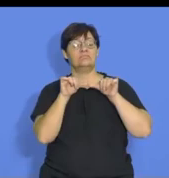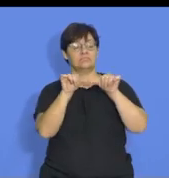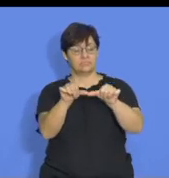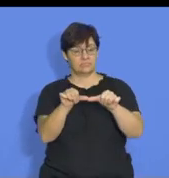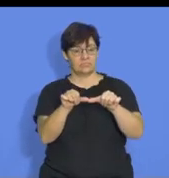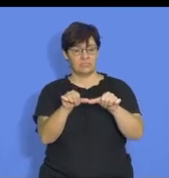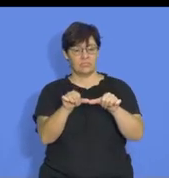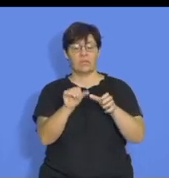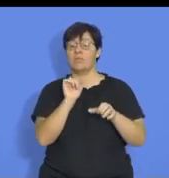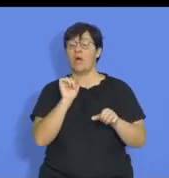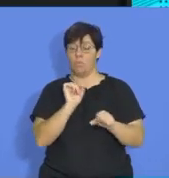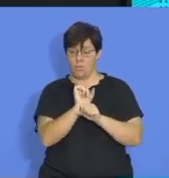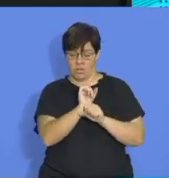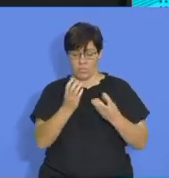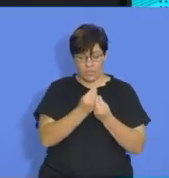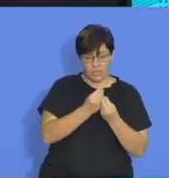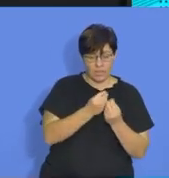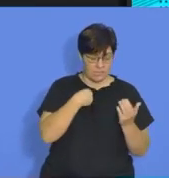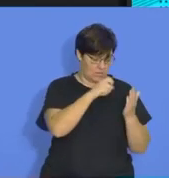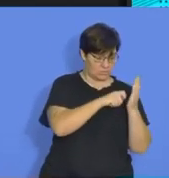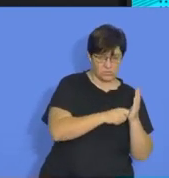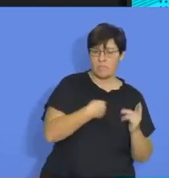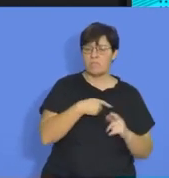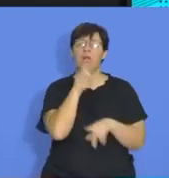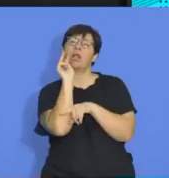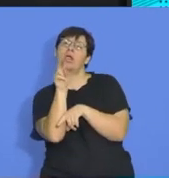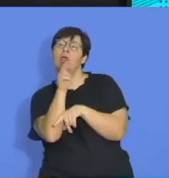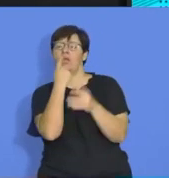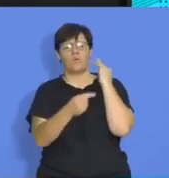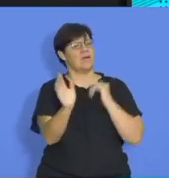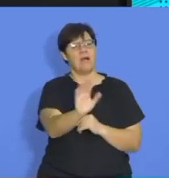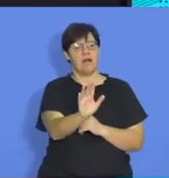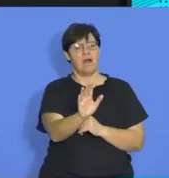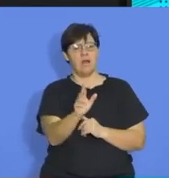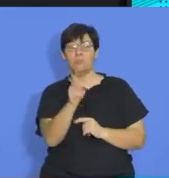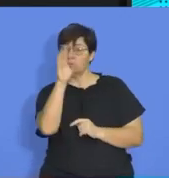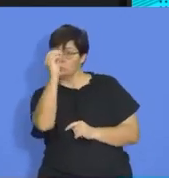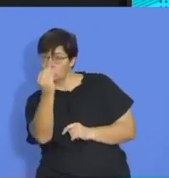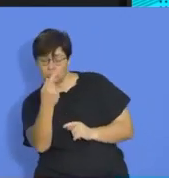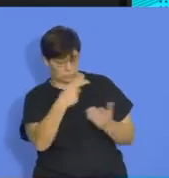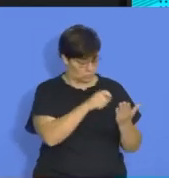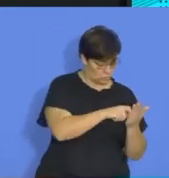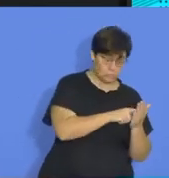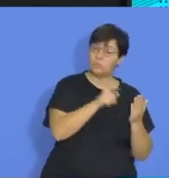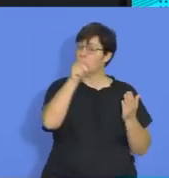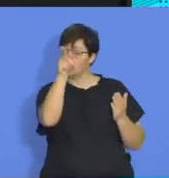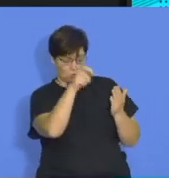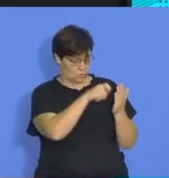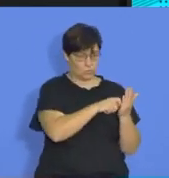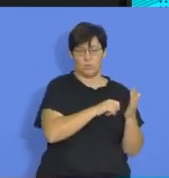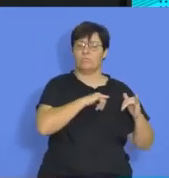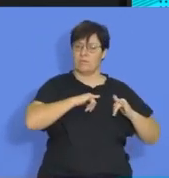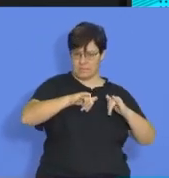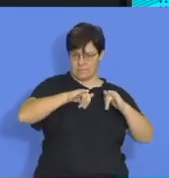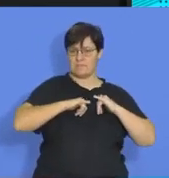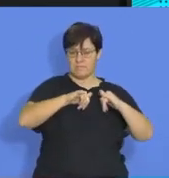need you to work with me while I'm reading the adjustments and while I draw up the ledger accounts when